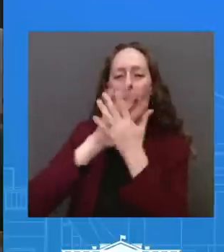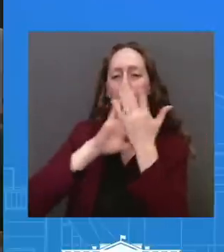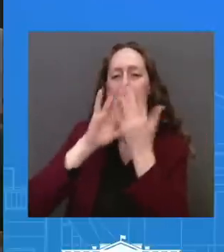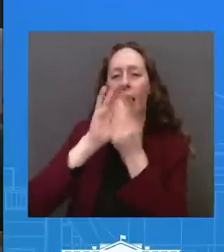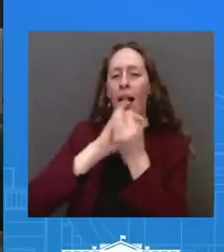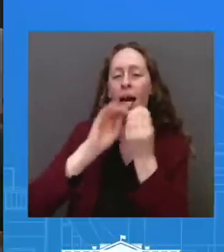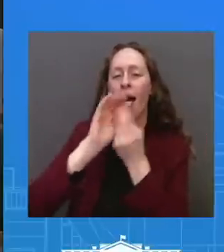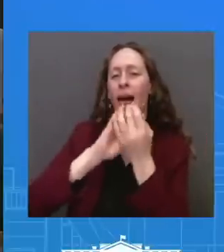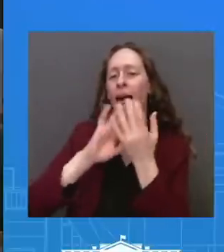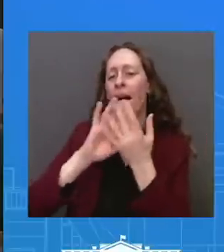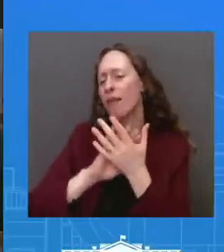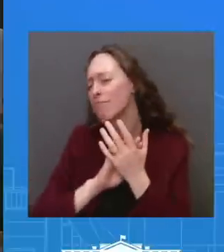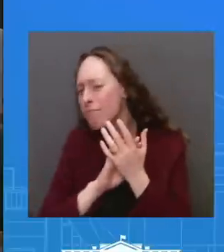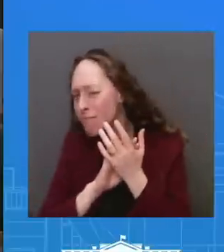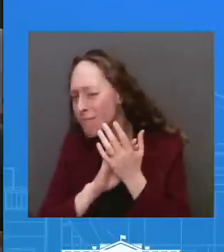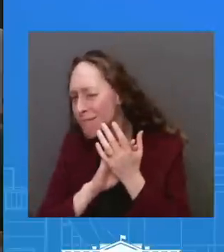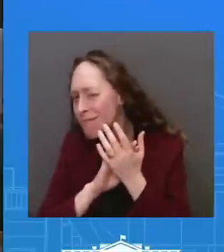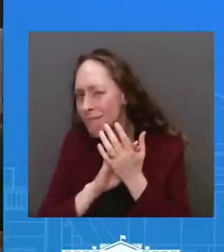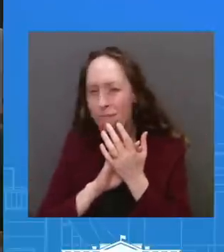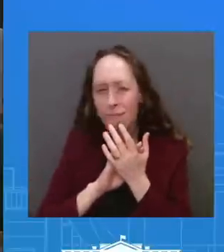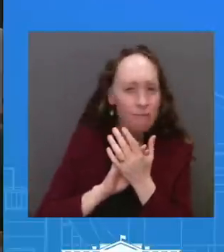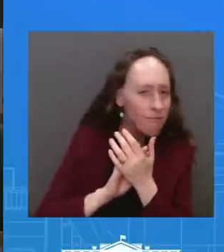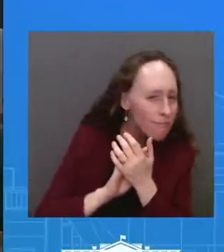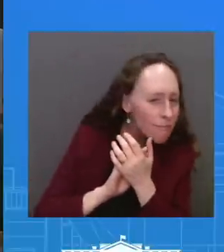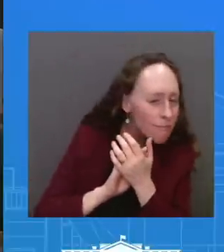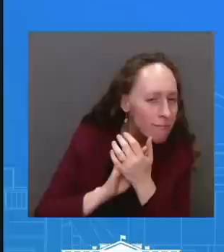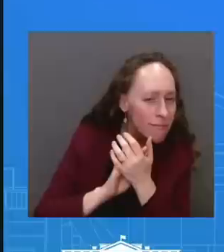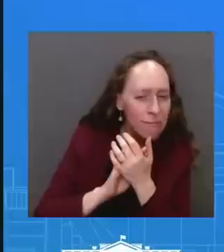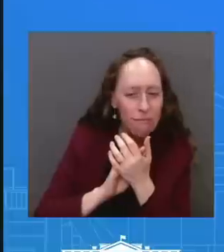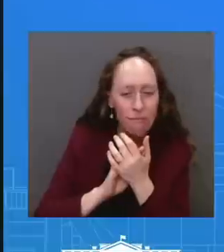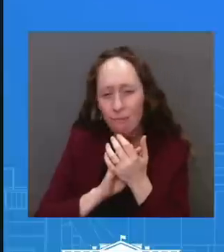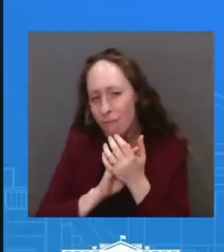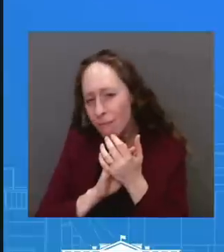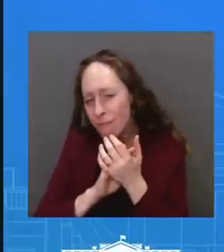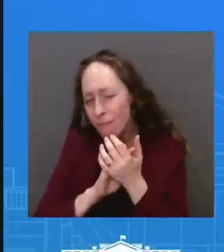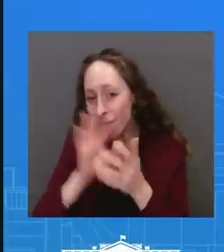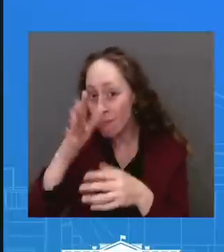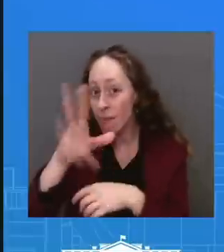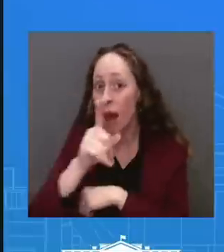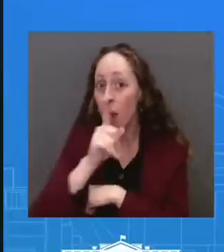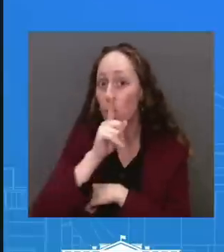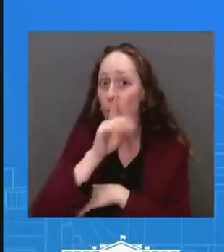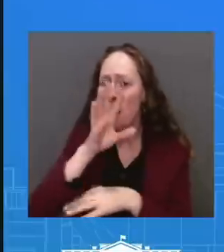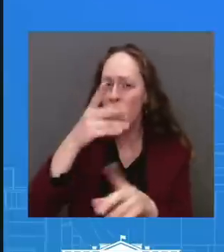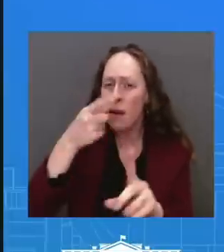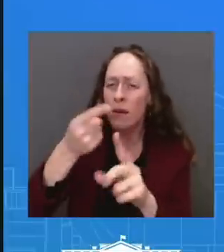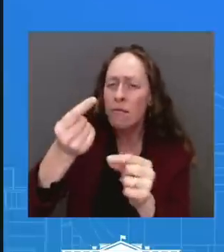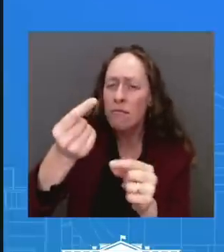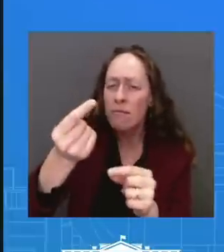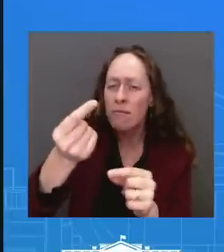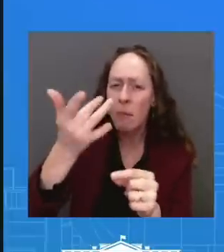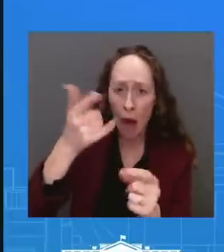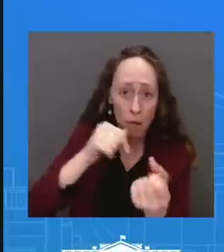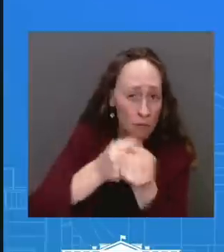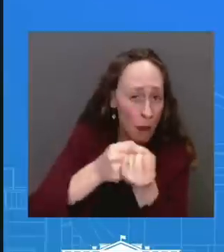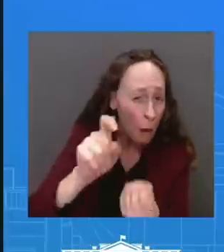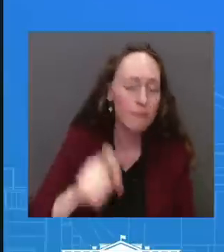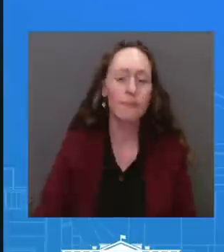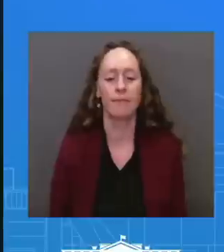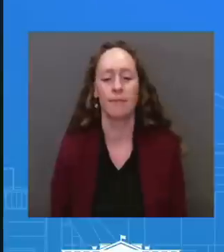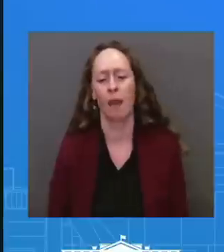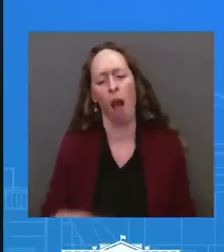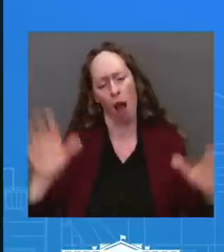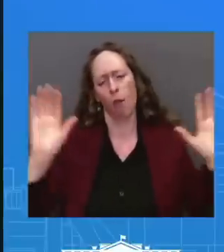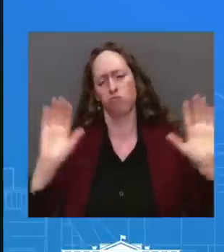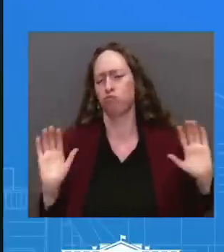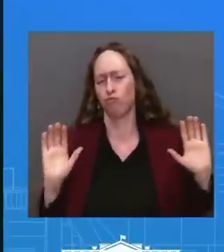on the terms with which they're trying to negotiate? To be very clear, he is standing with them to make sure that they get a fair share. That is